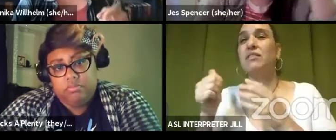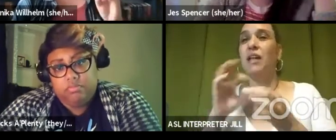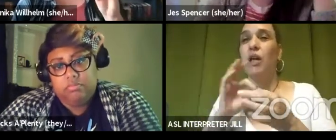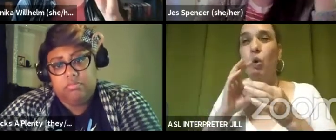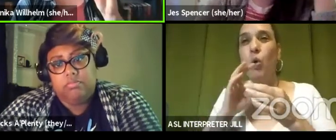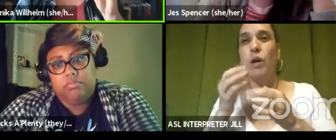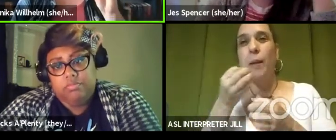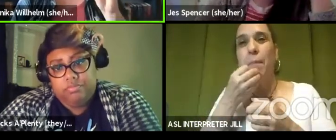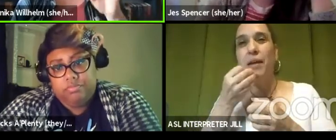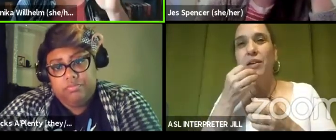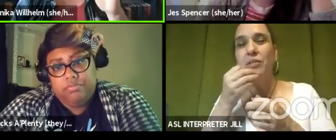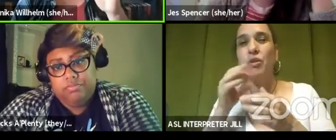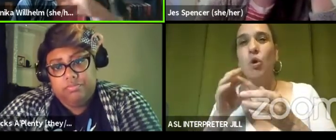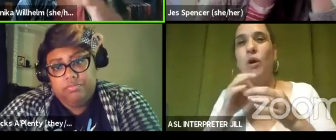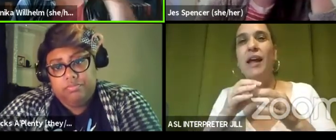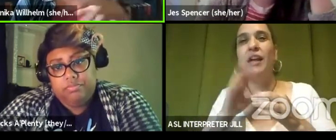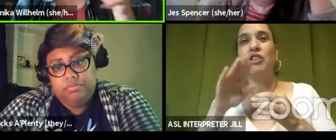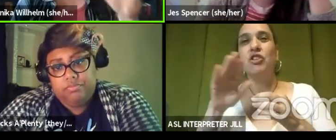coordinated childcare,